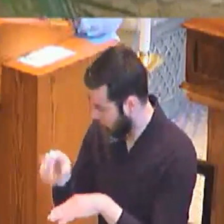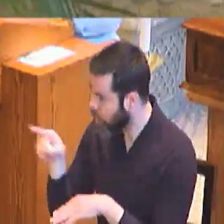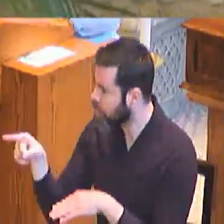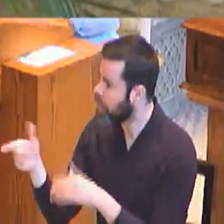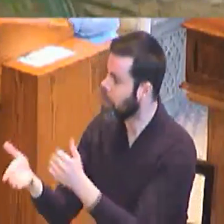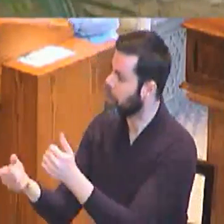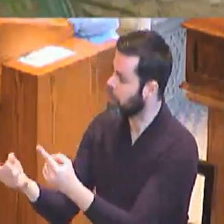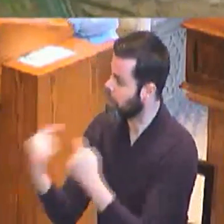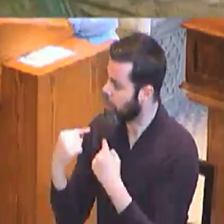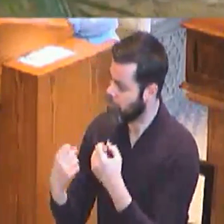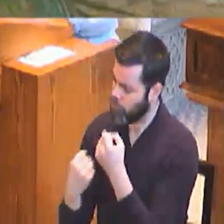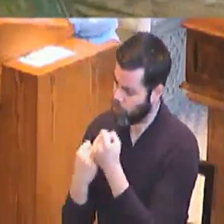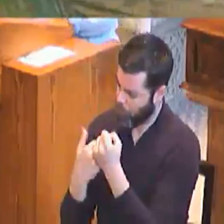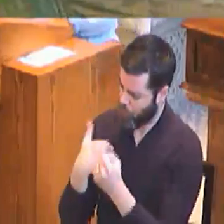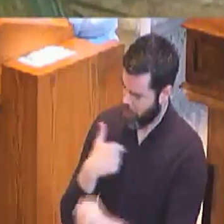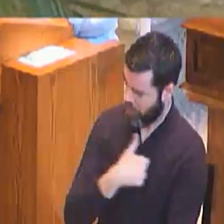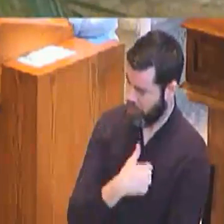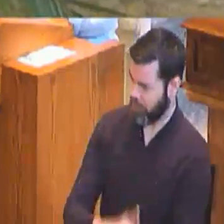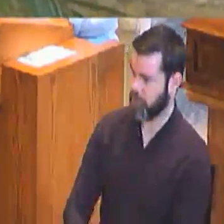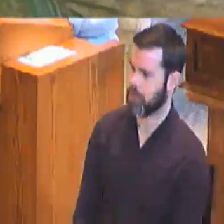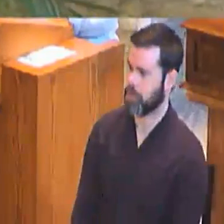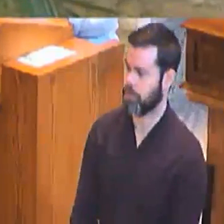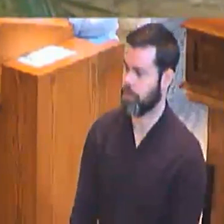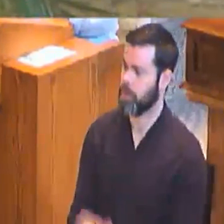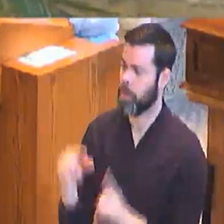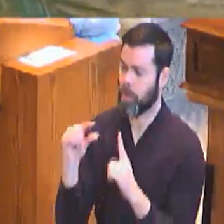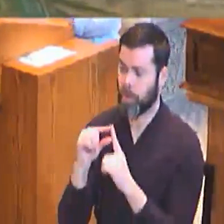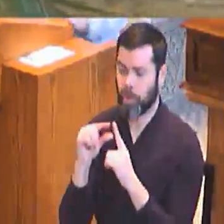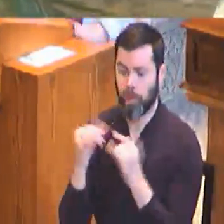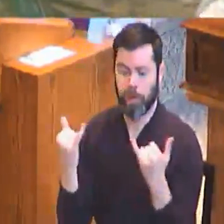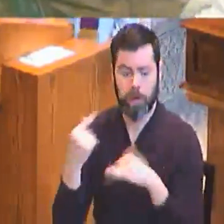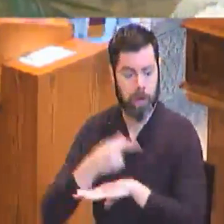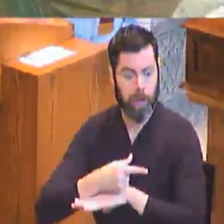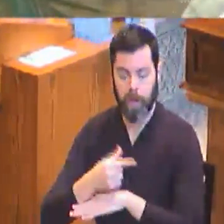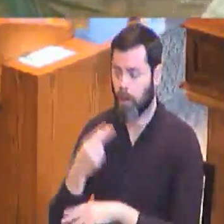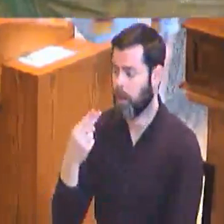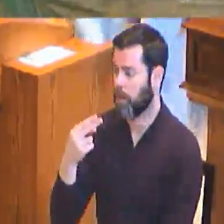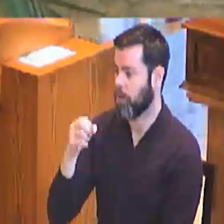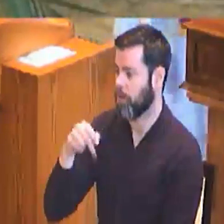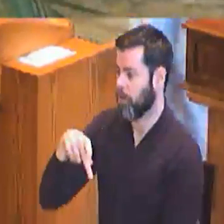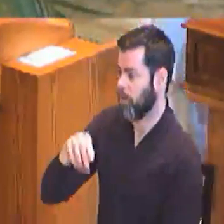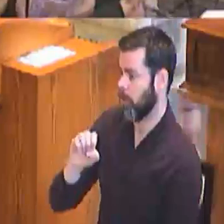Matthew 20:28. The word for today is hope.